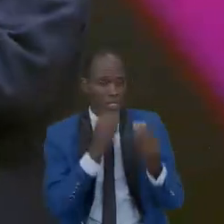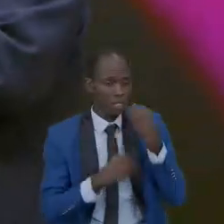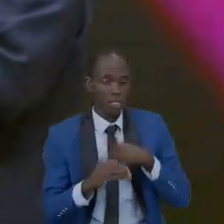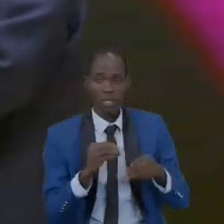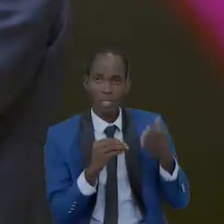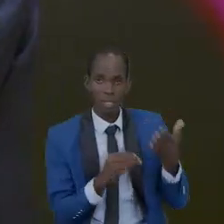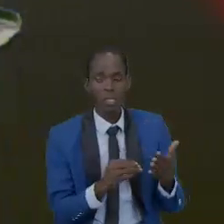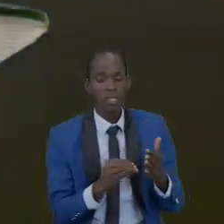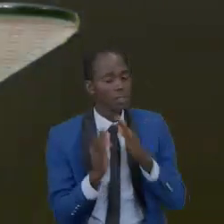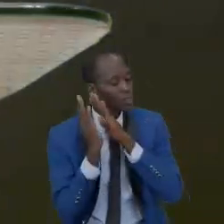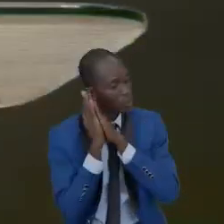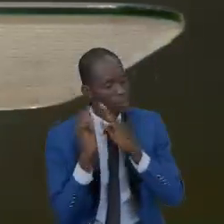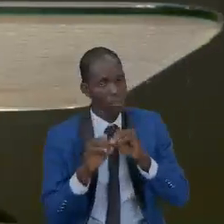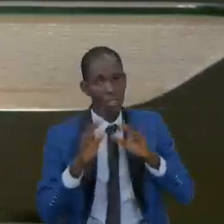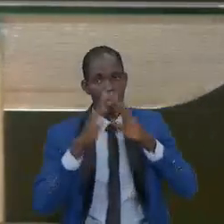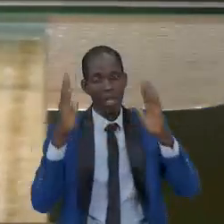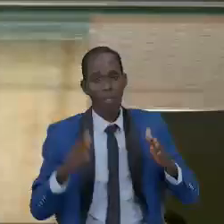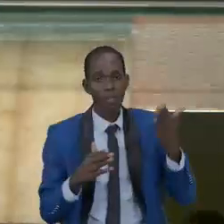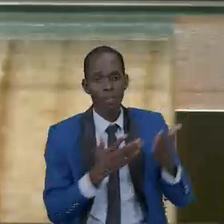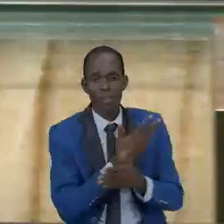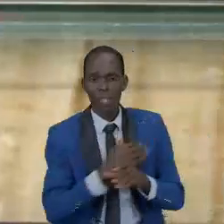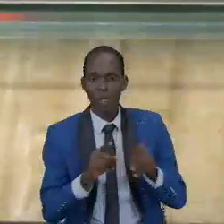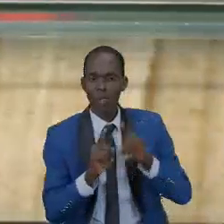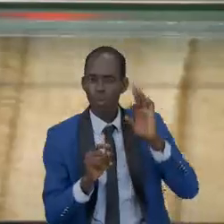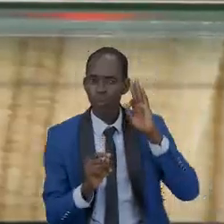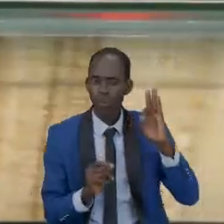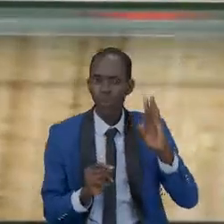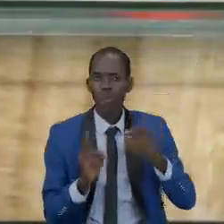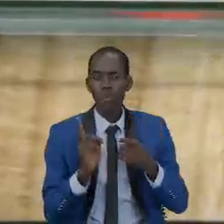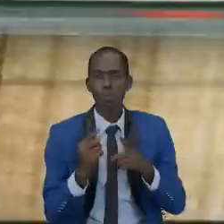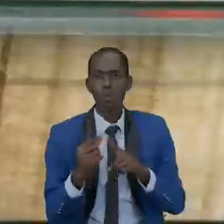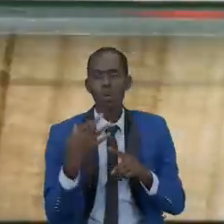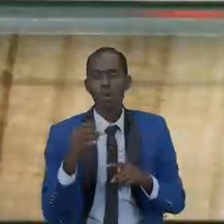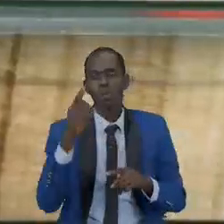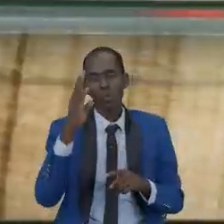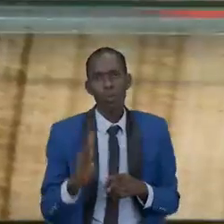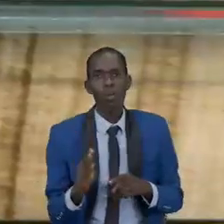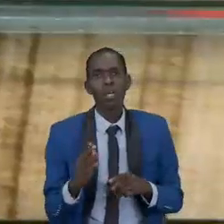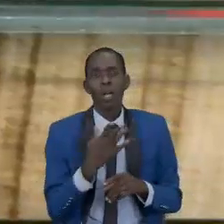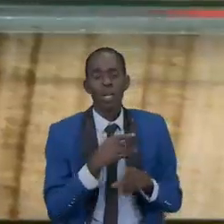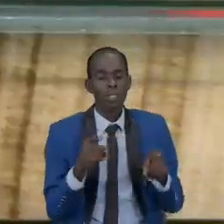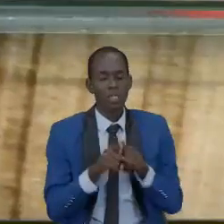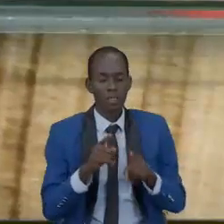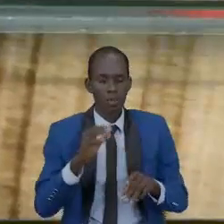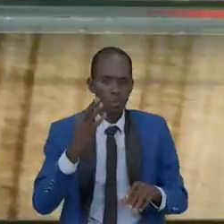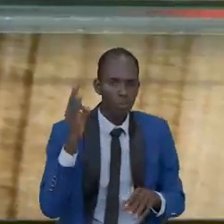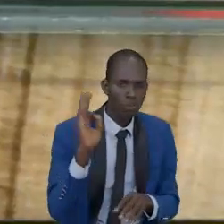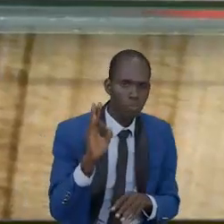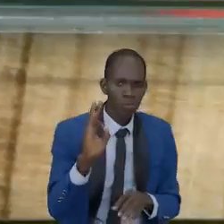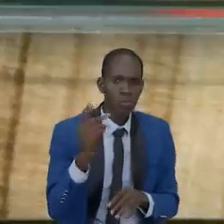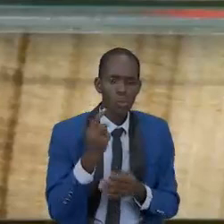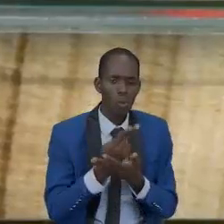they provided him. And he preached the word of God to him. And while he was speaking, the Holy Ghost came on